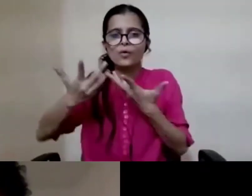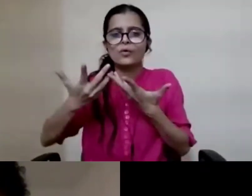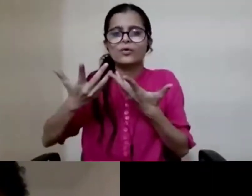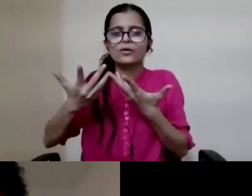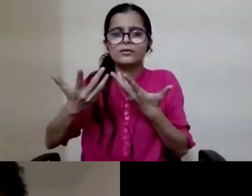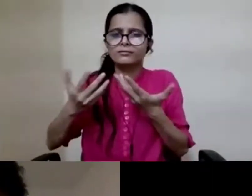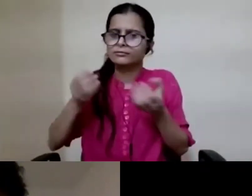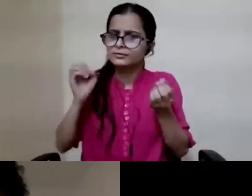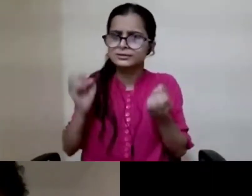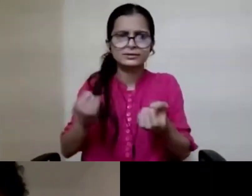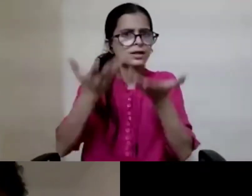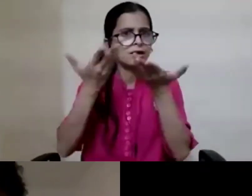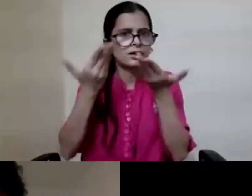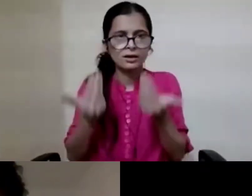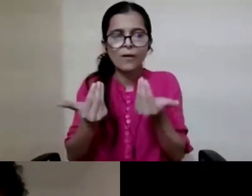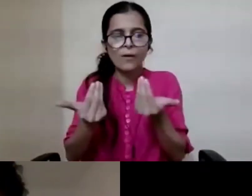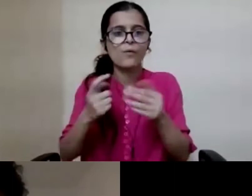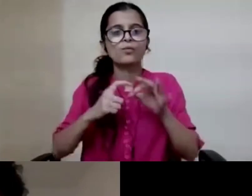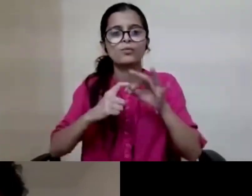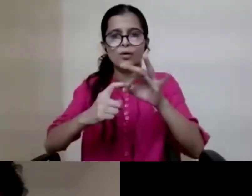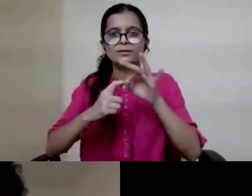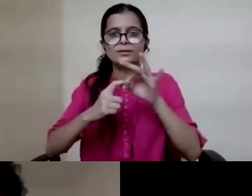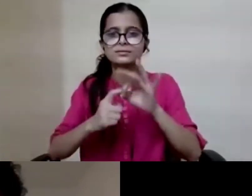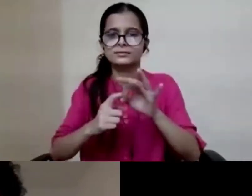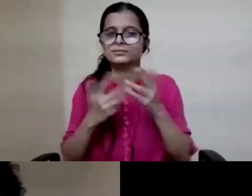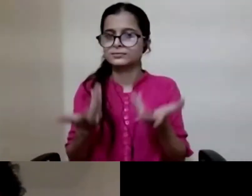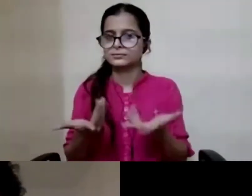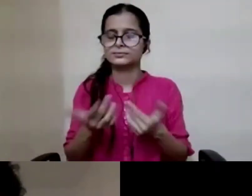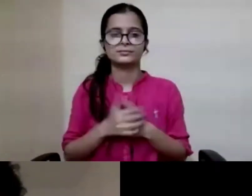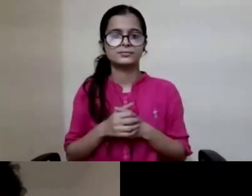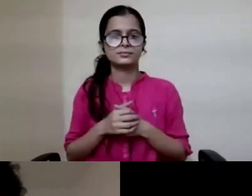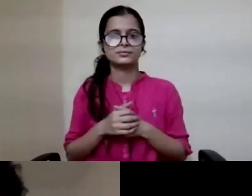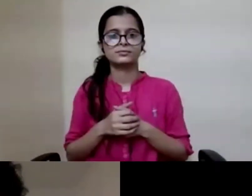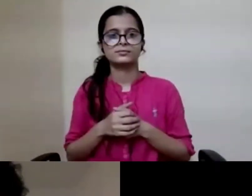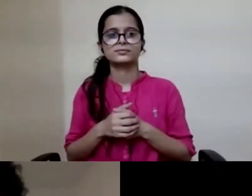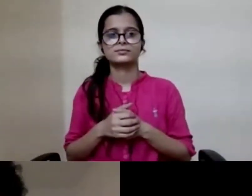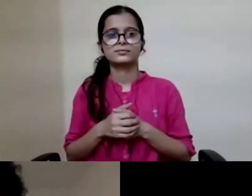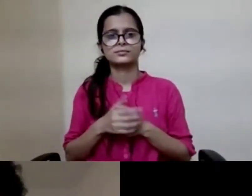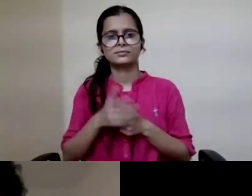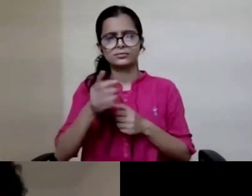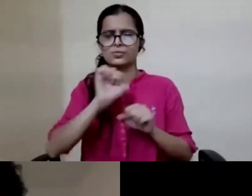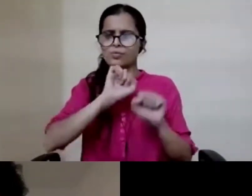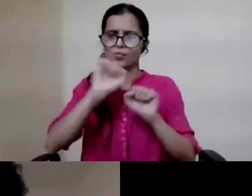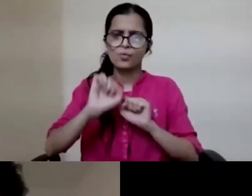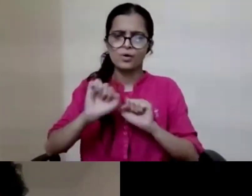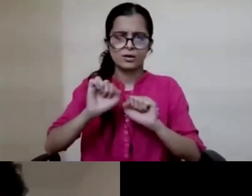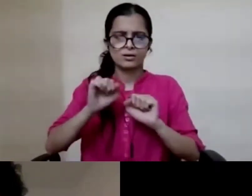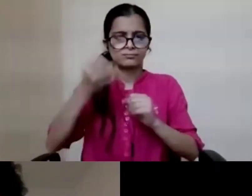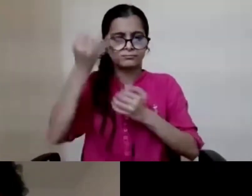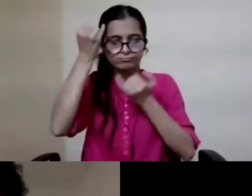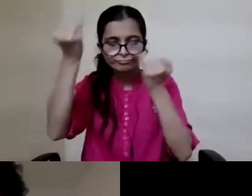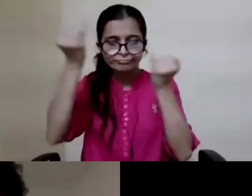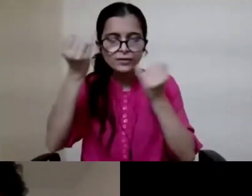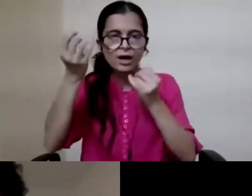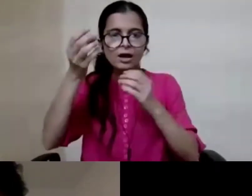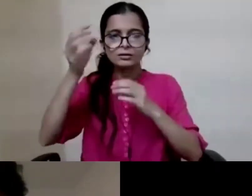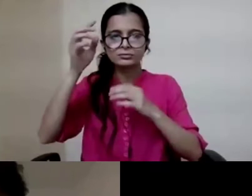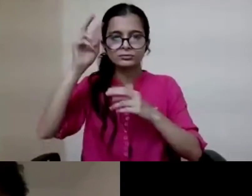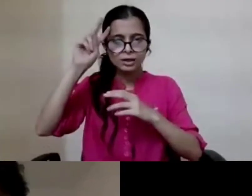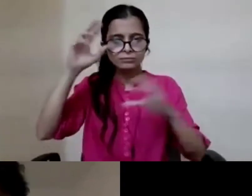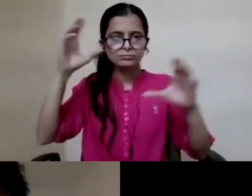we'll start taking questions. You could either type your question in the chat